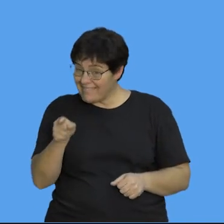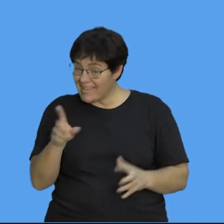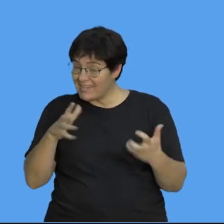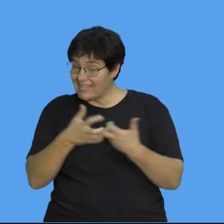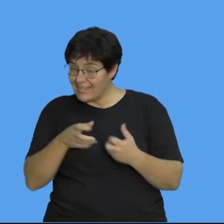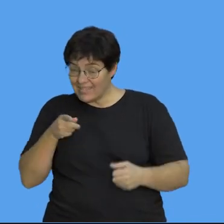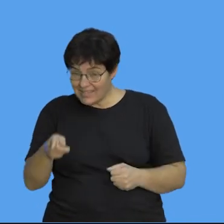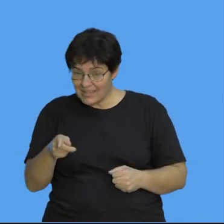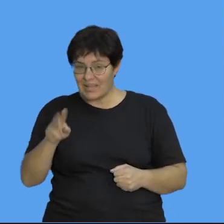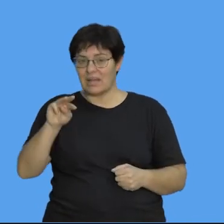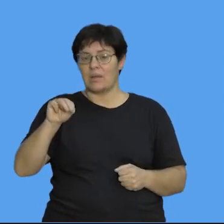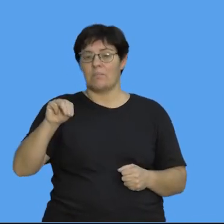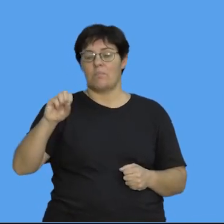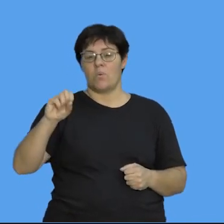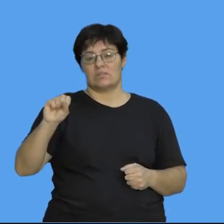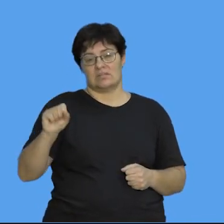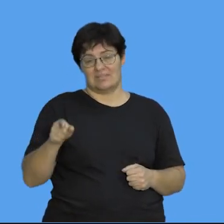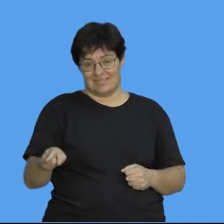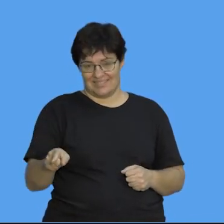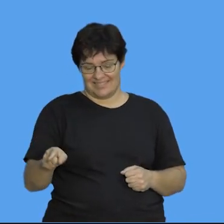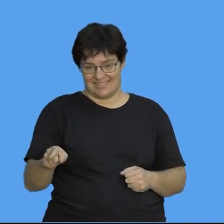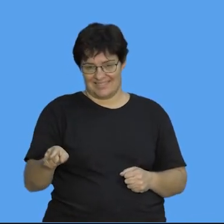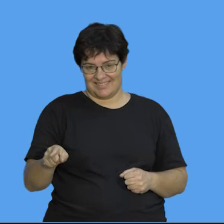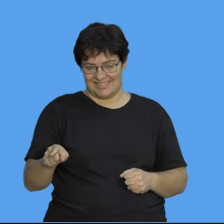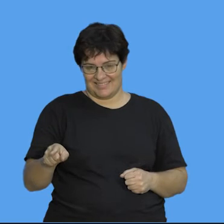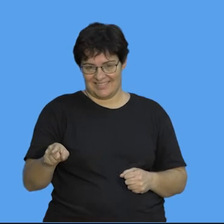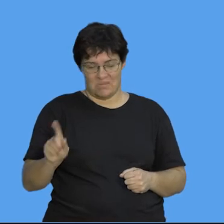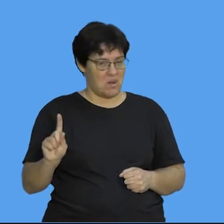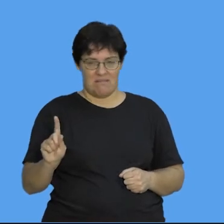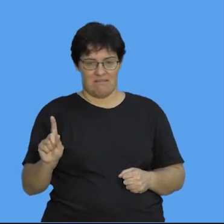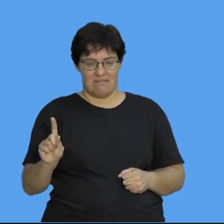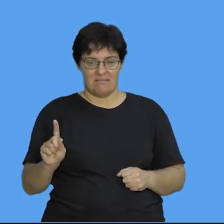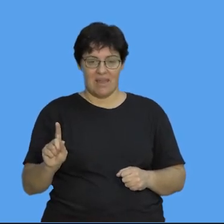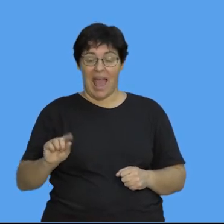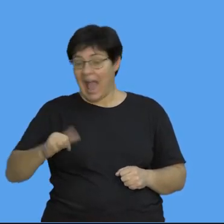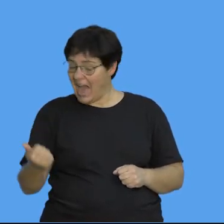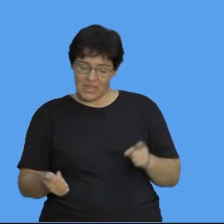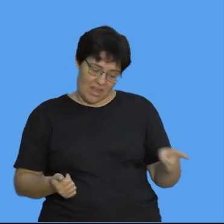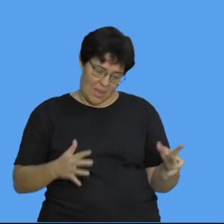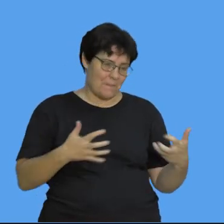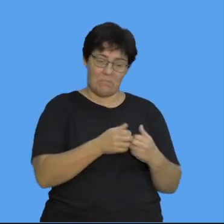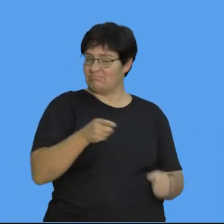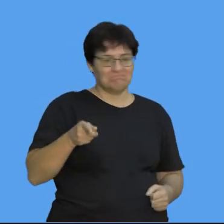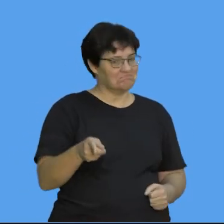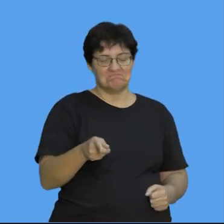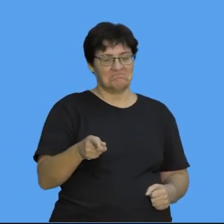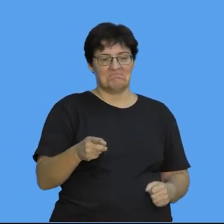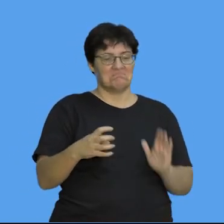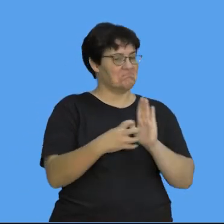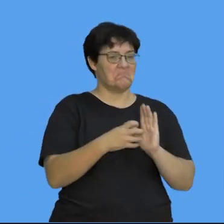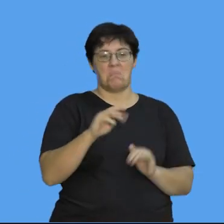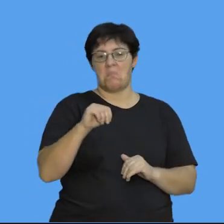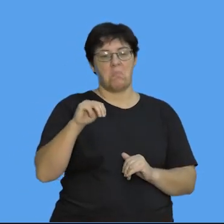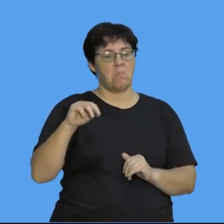plant group that had Gametophyte as its main generation was the moss. And this is not the moss. What is